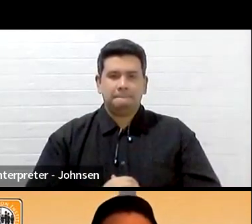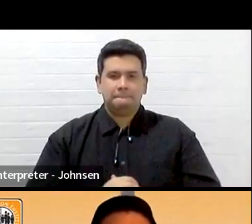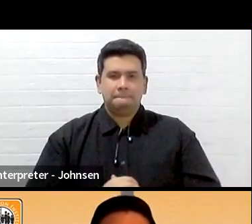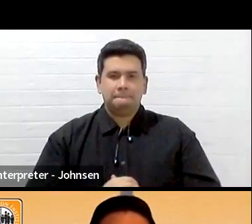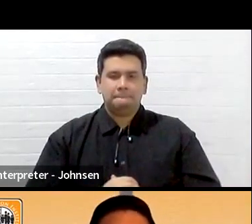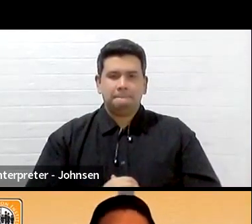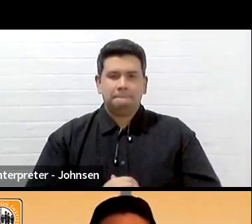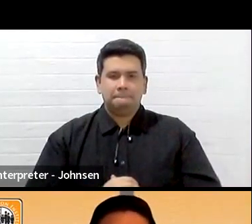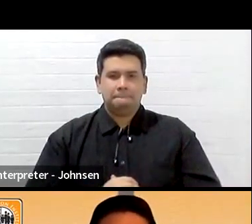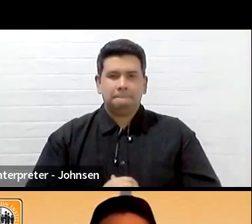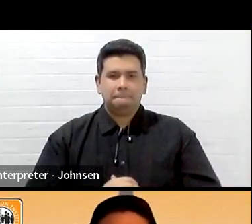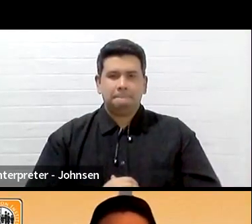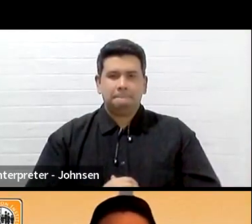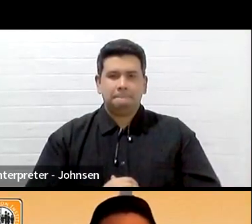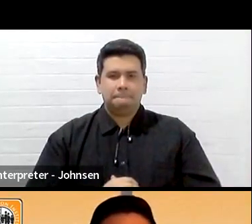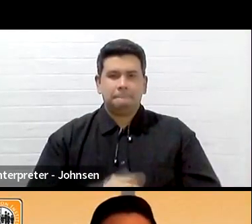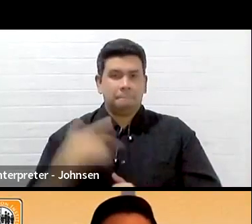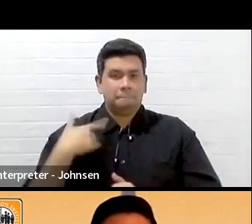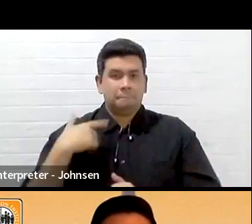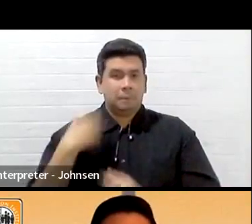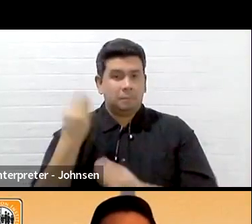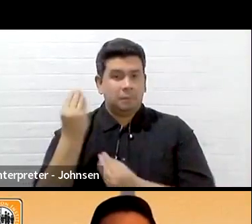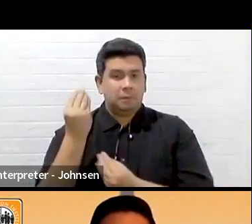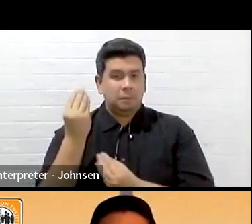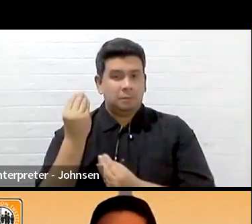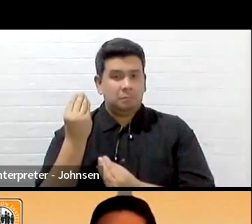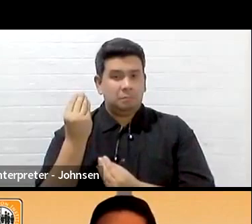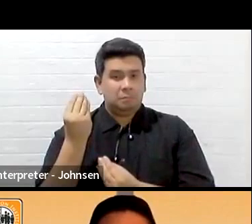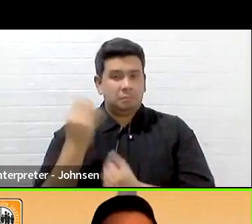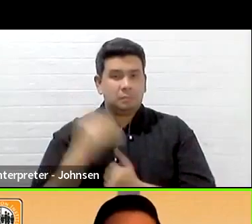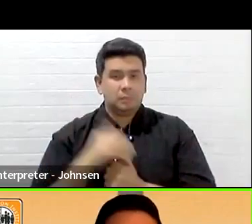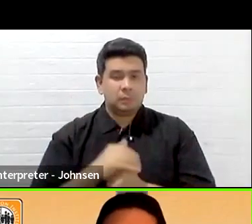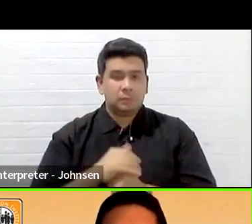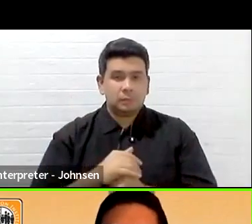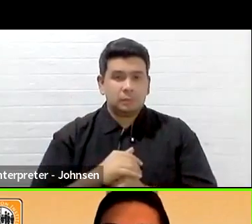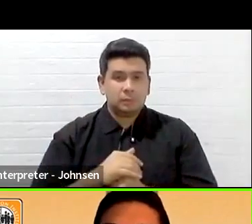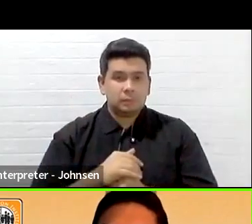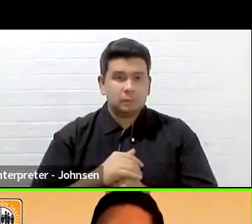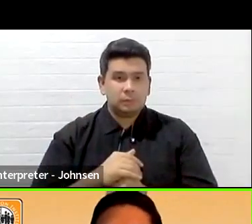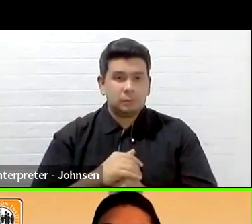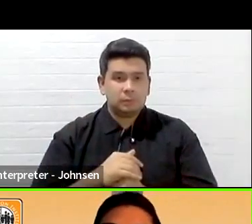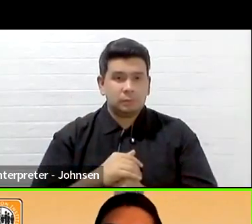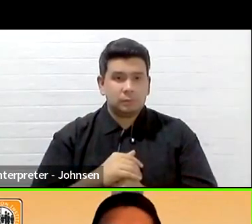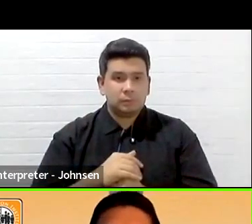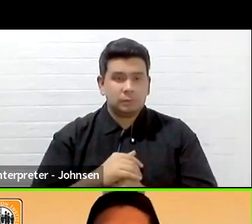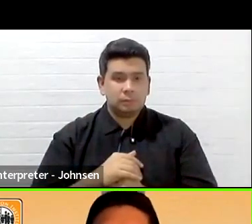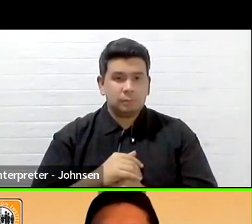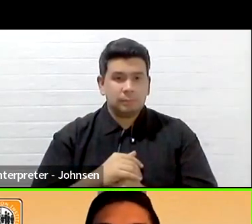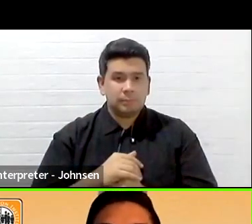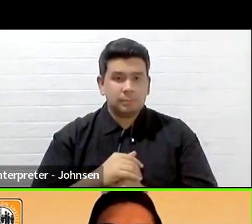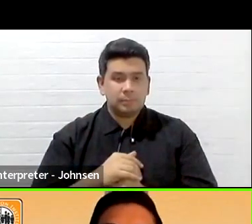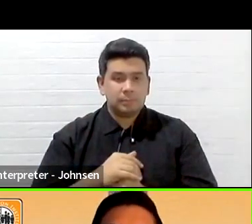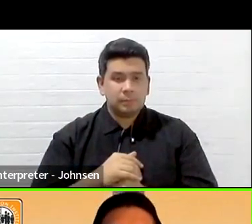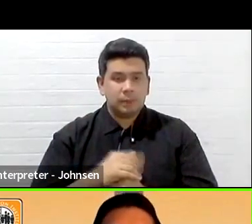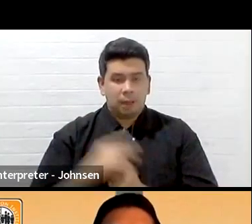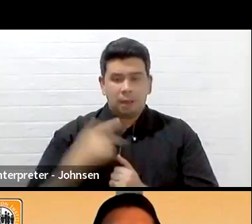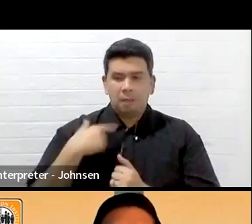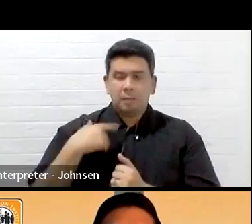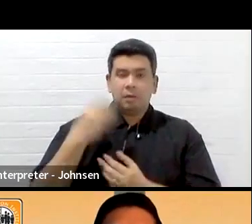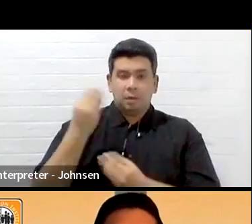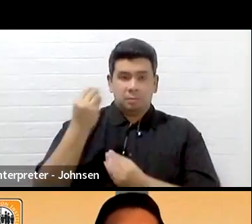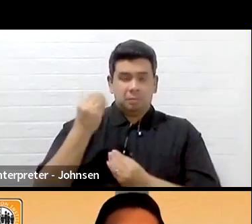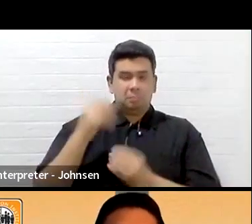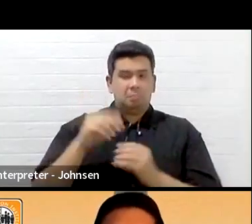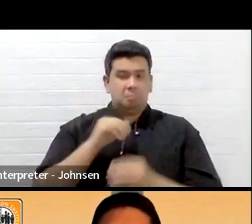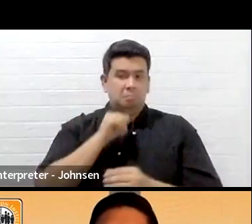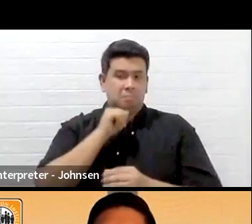Del Mundo. Do you have an updated version of this? Yes, but it was not included in the presentation.